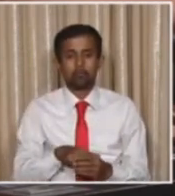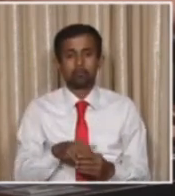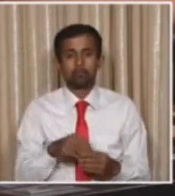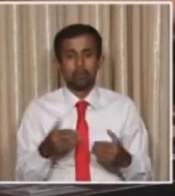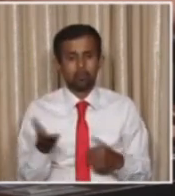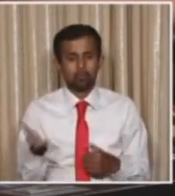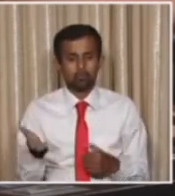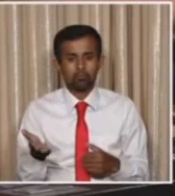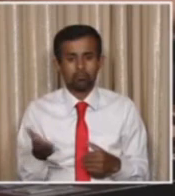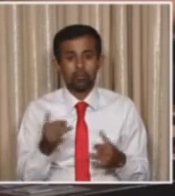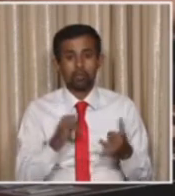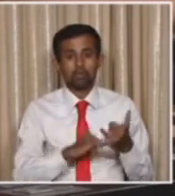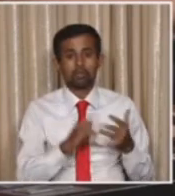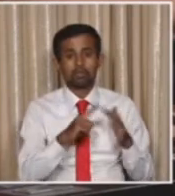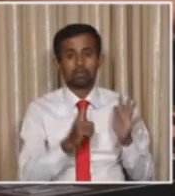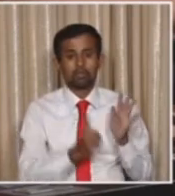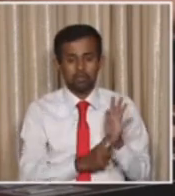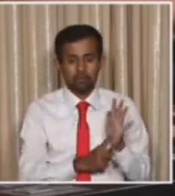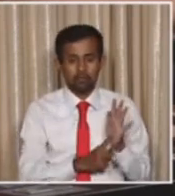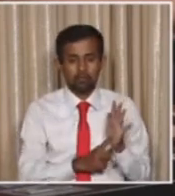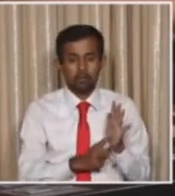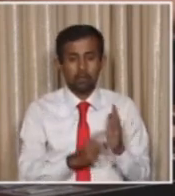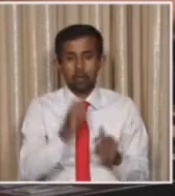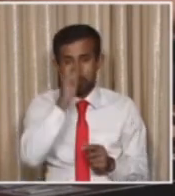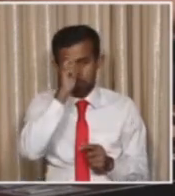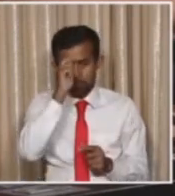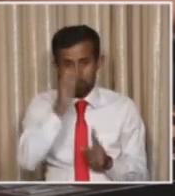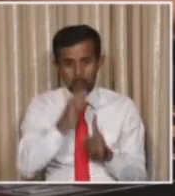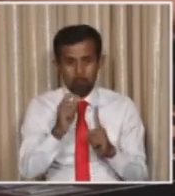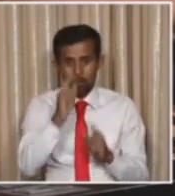our colleagues were illegally,